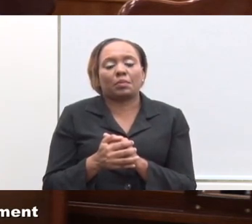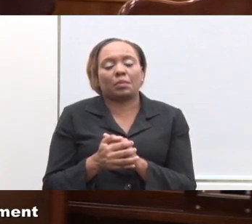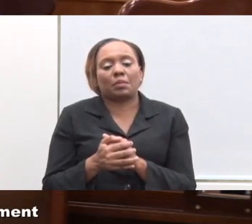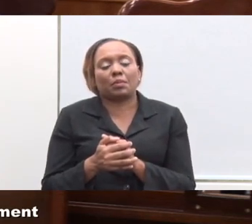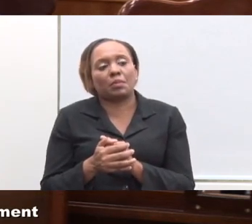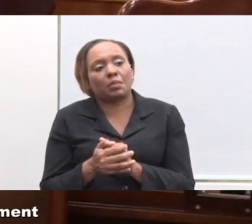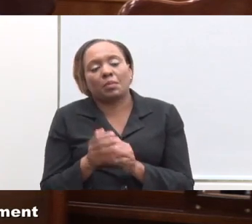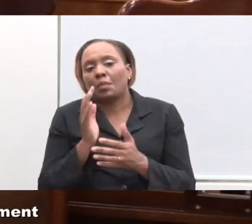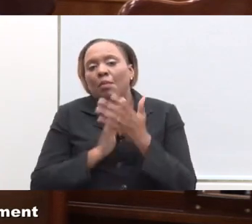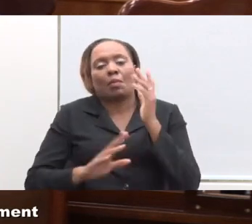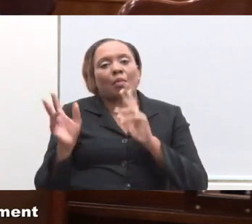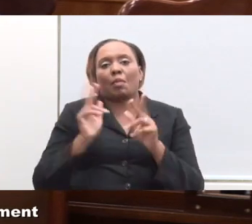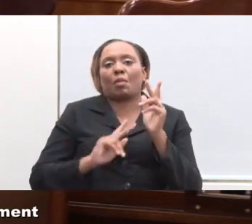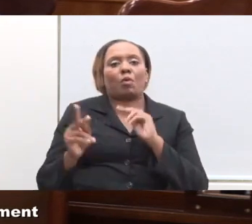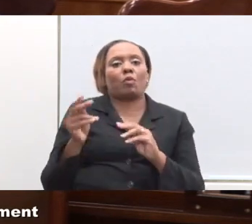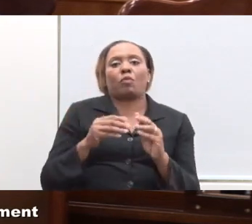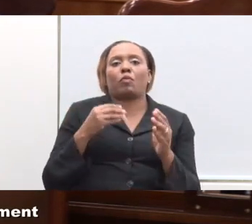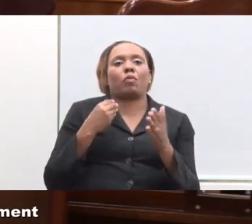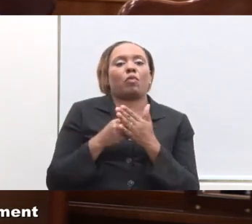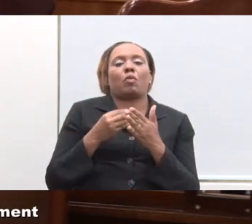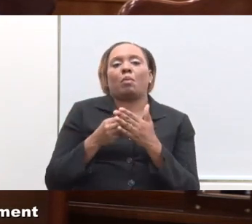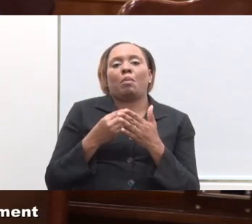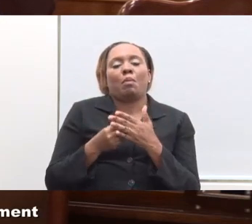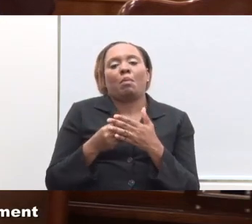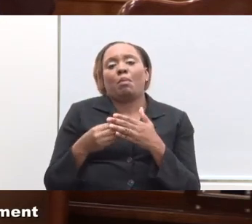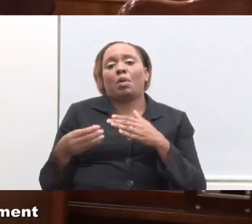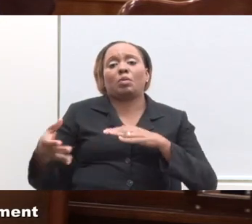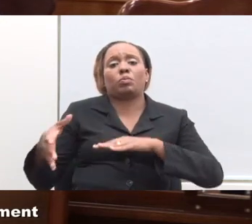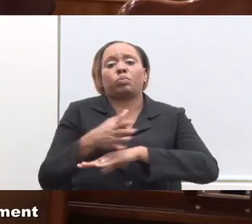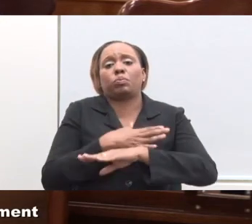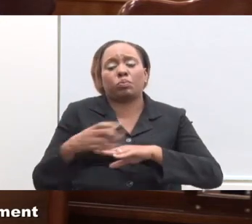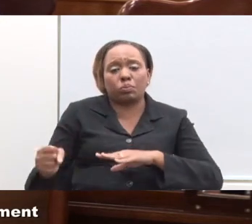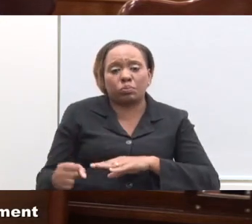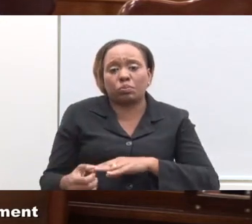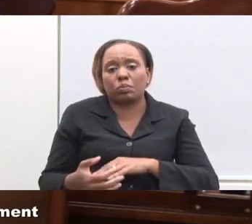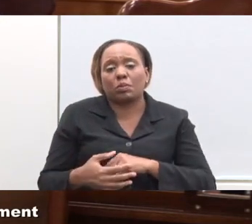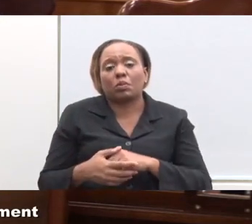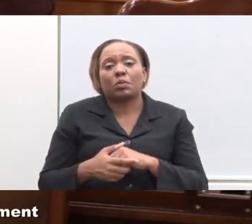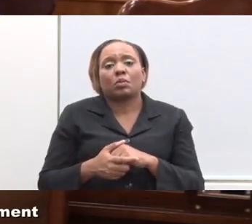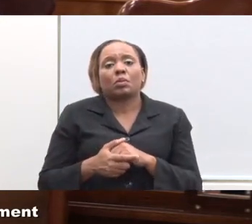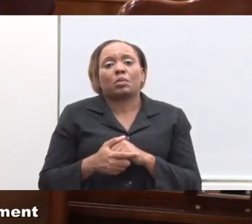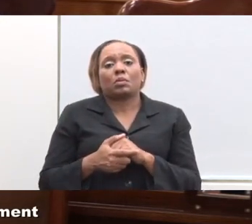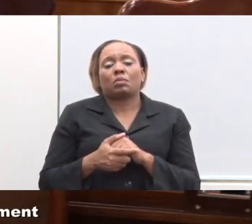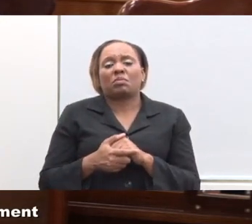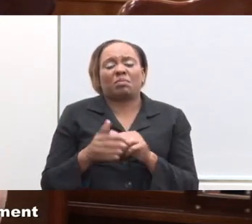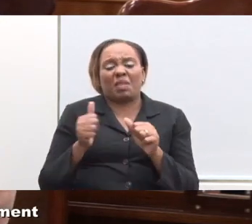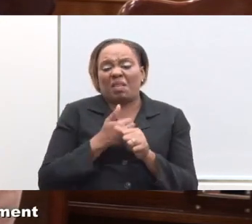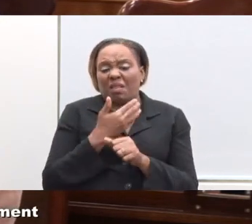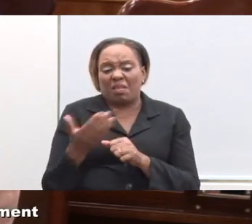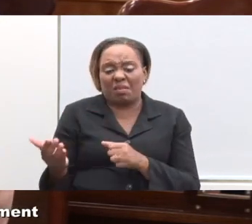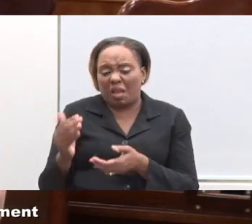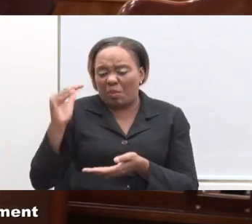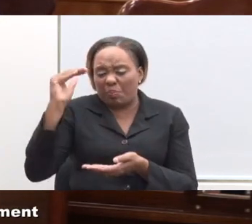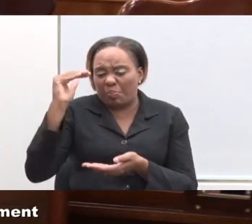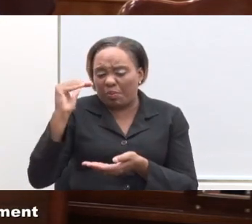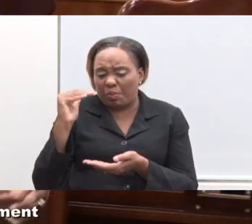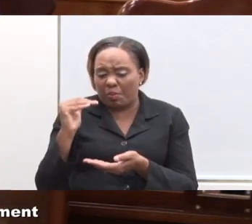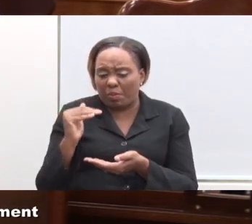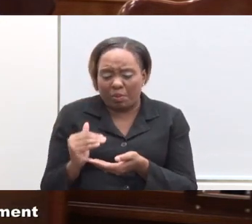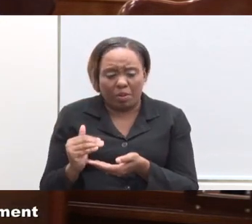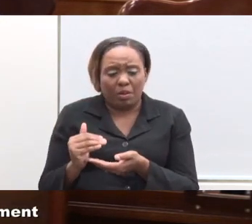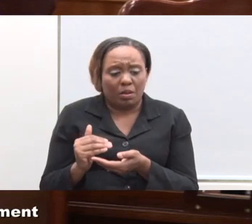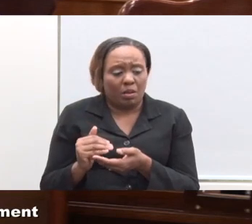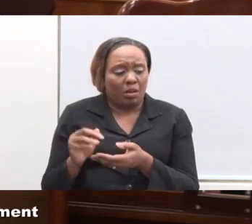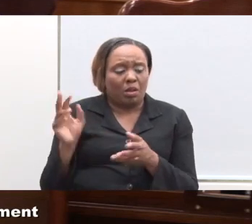completely lost, that their quality of life was 40% lower than it was 10 years